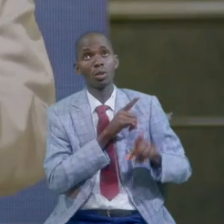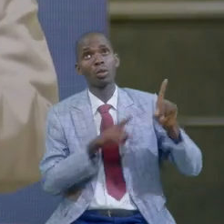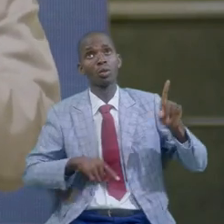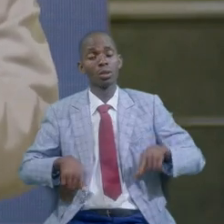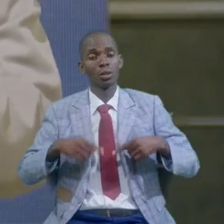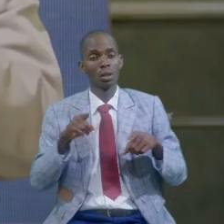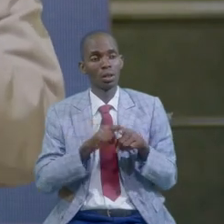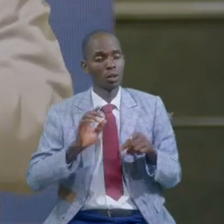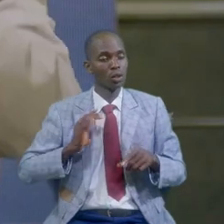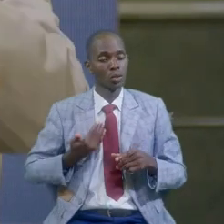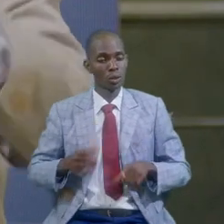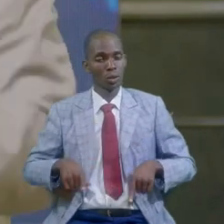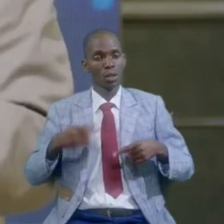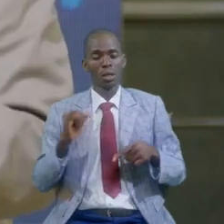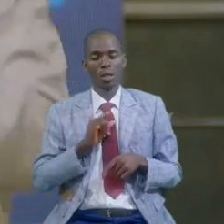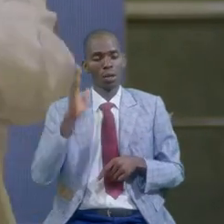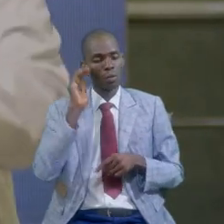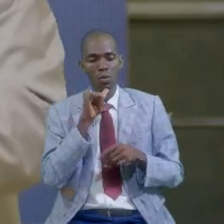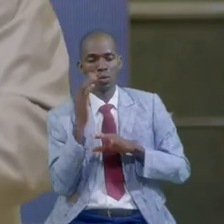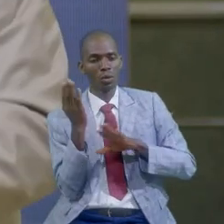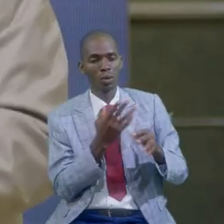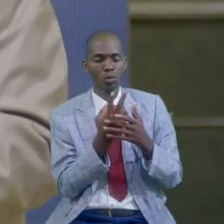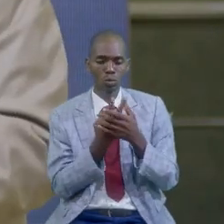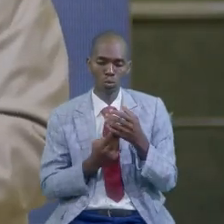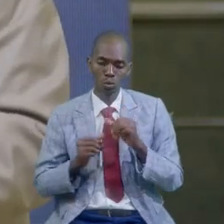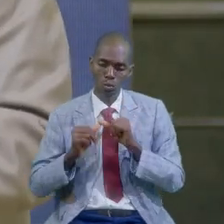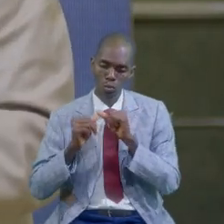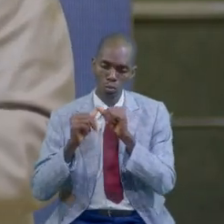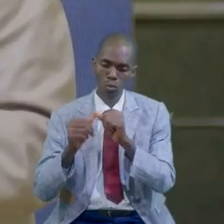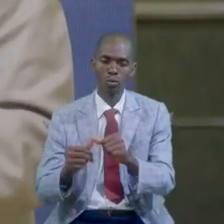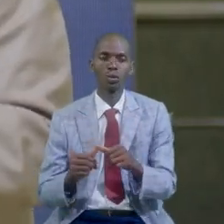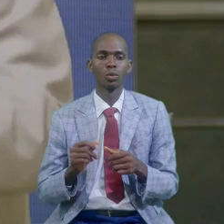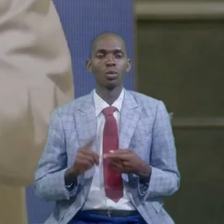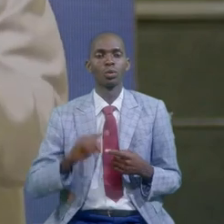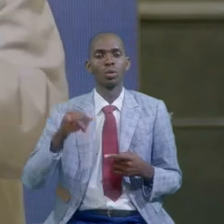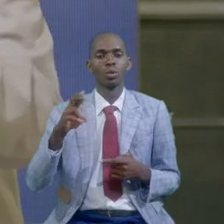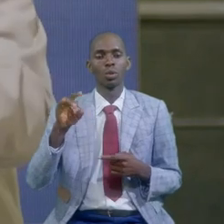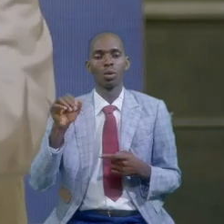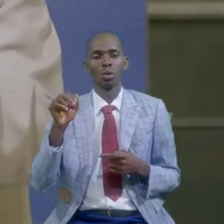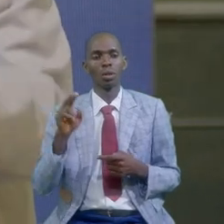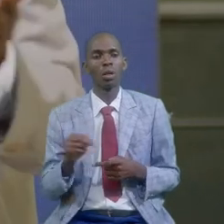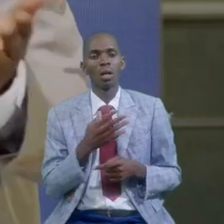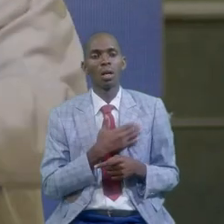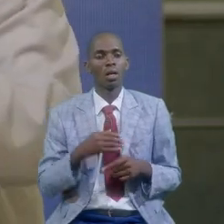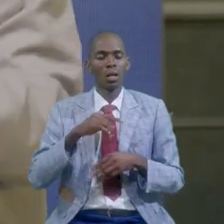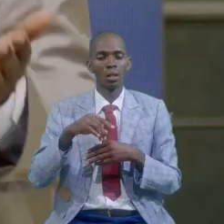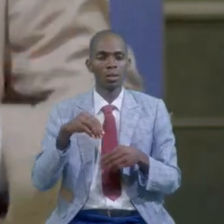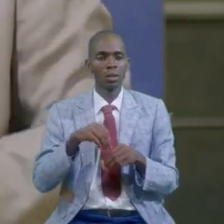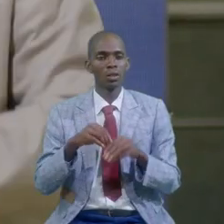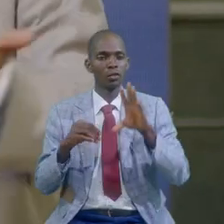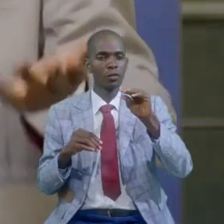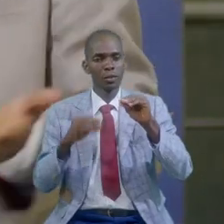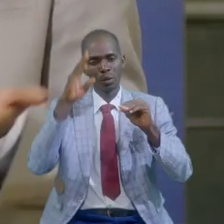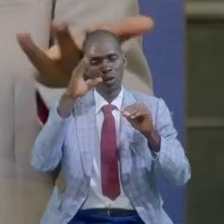And they too went on. Look at verse 7. And then in verse 7, and 50 men of the sons of the